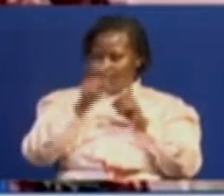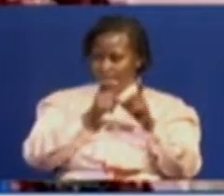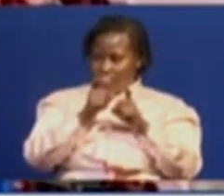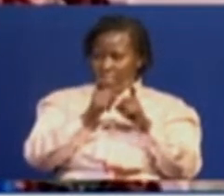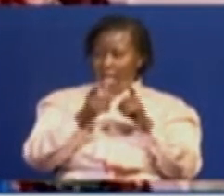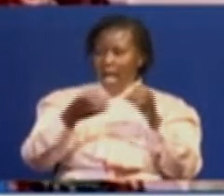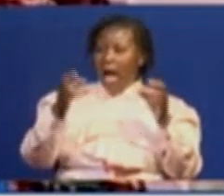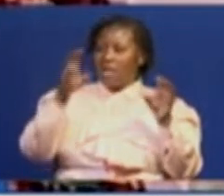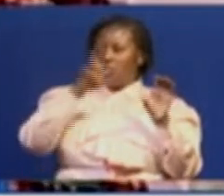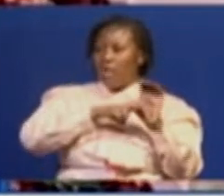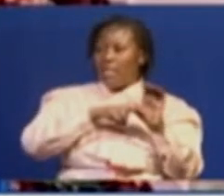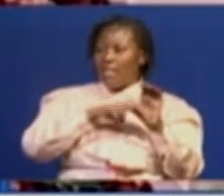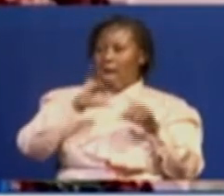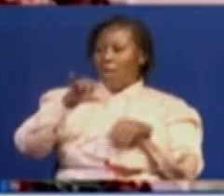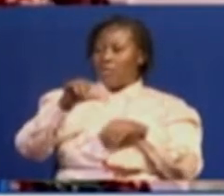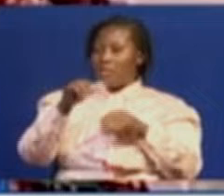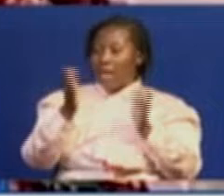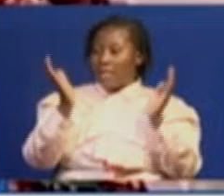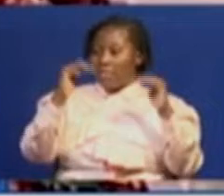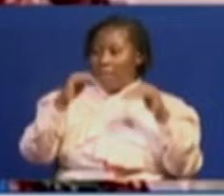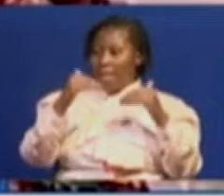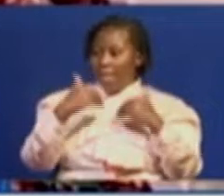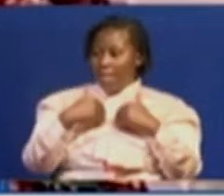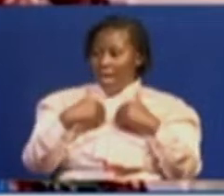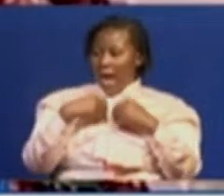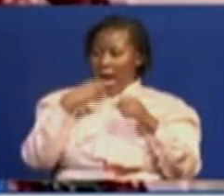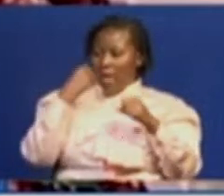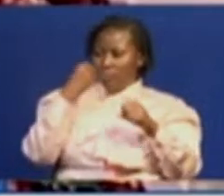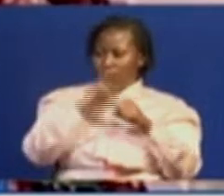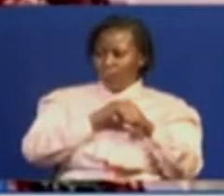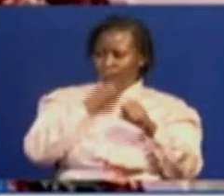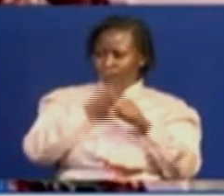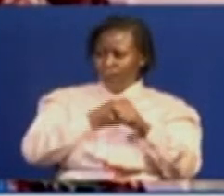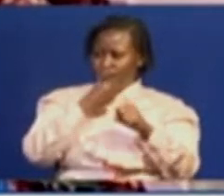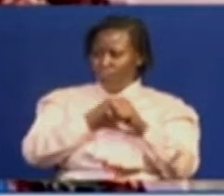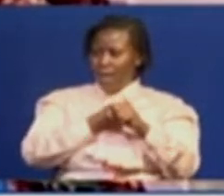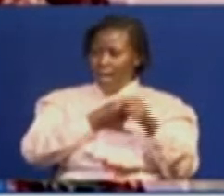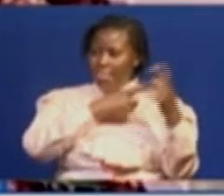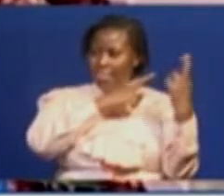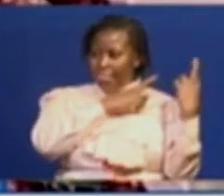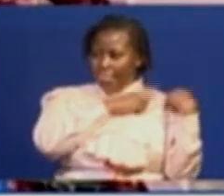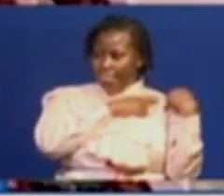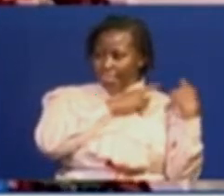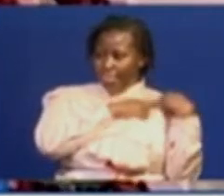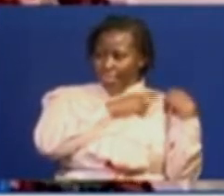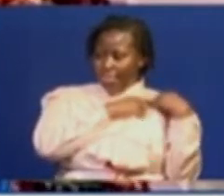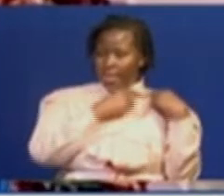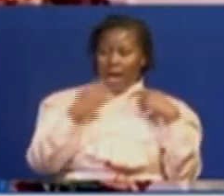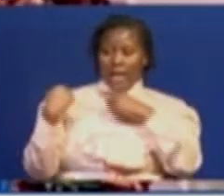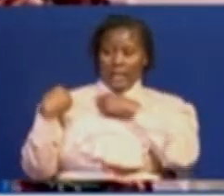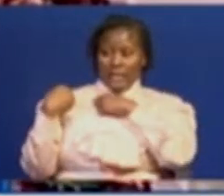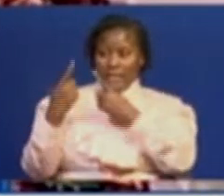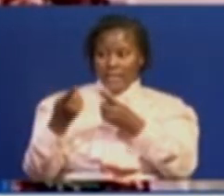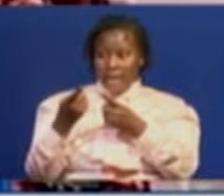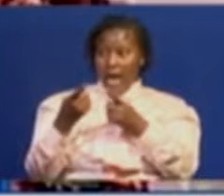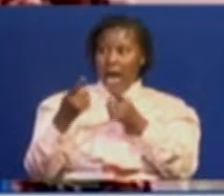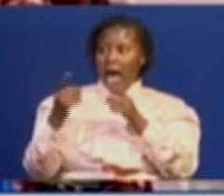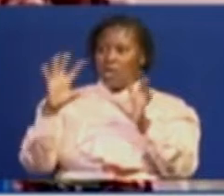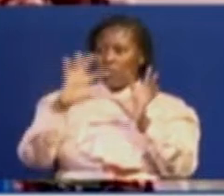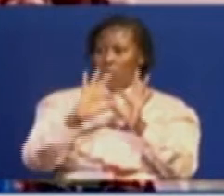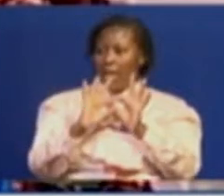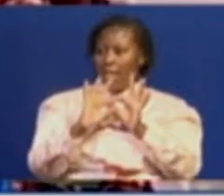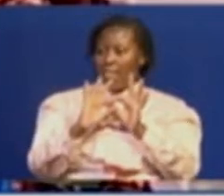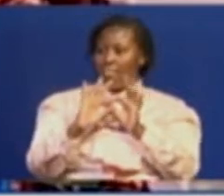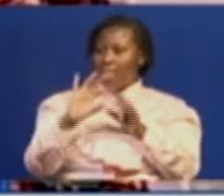assembly. I have championed for accountability in Meru County since I joined